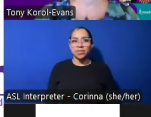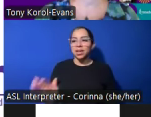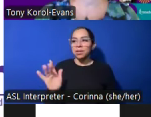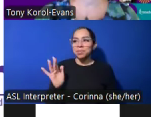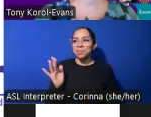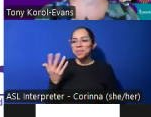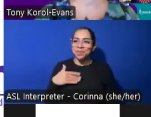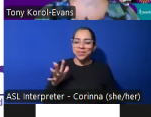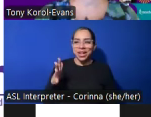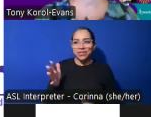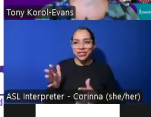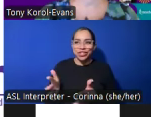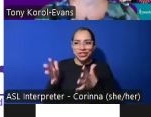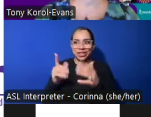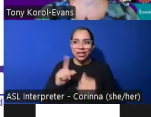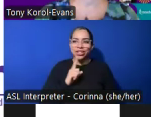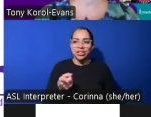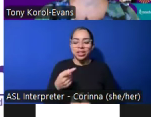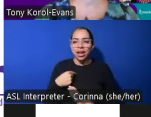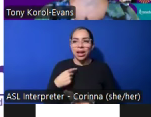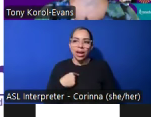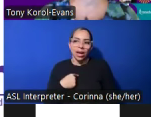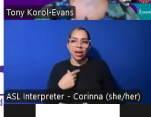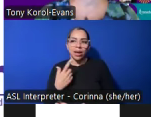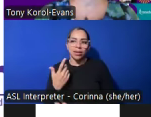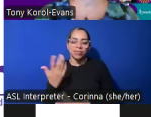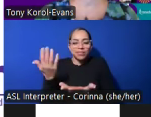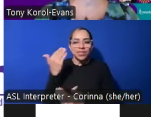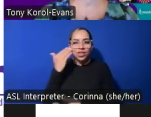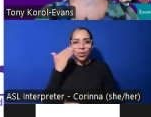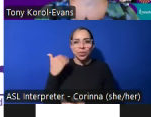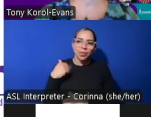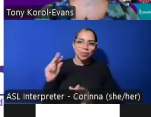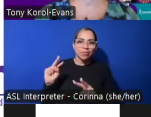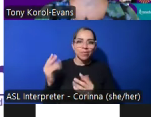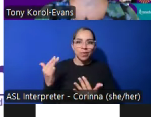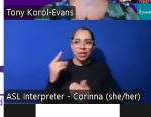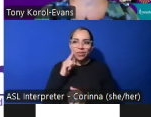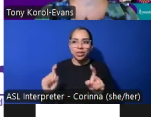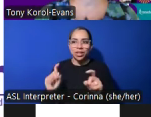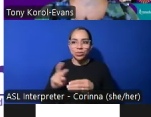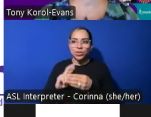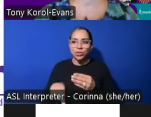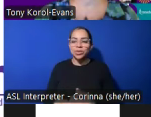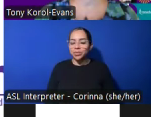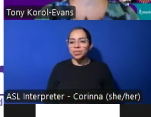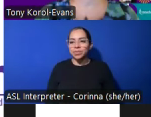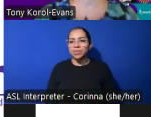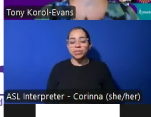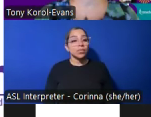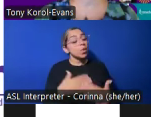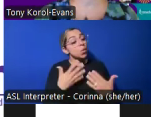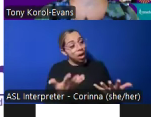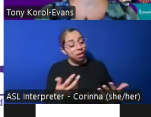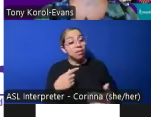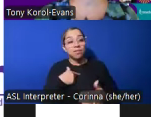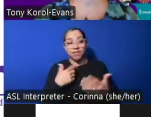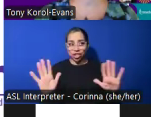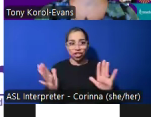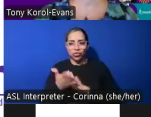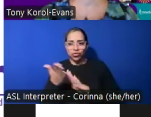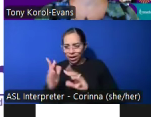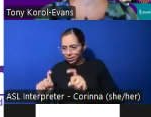Kind of nervous, actually. Just, waiting on the test results. Well, I ran the test.